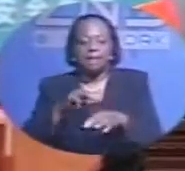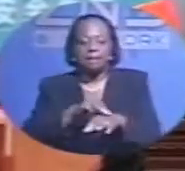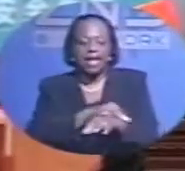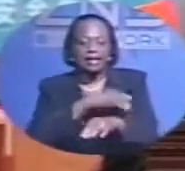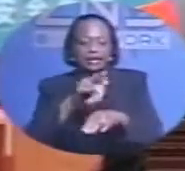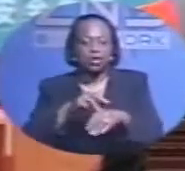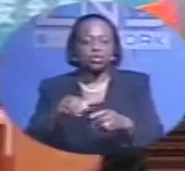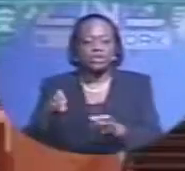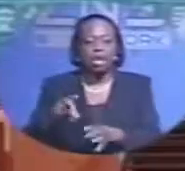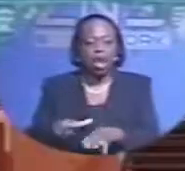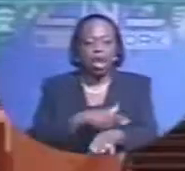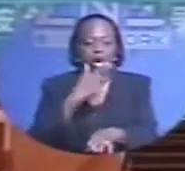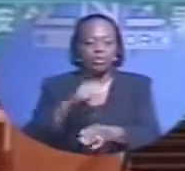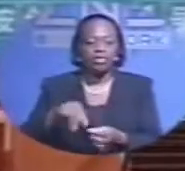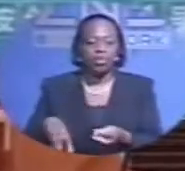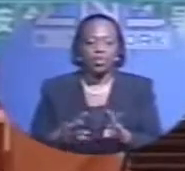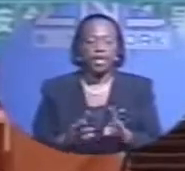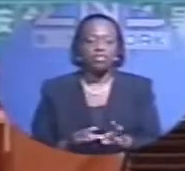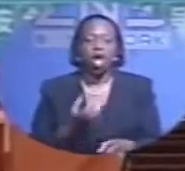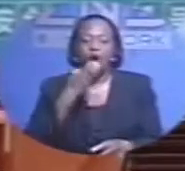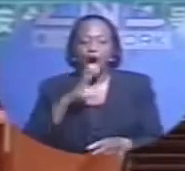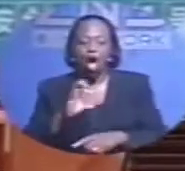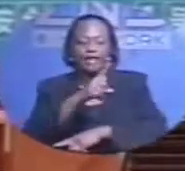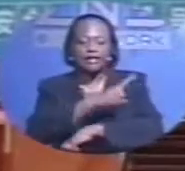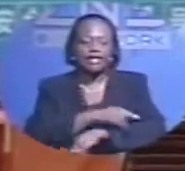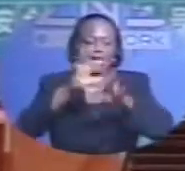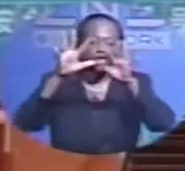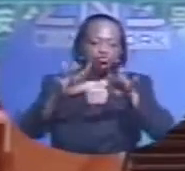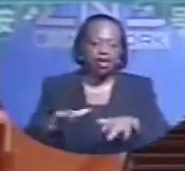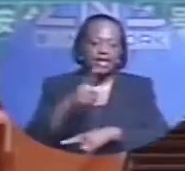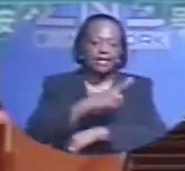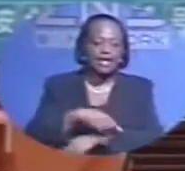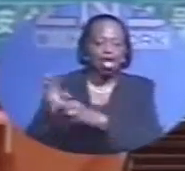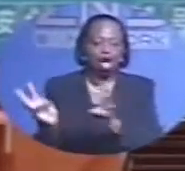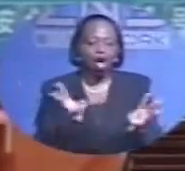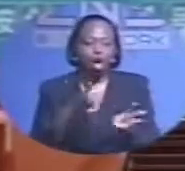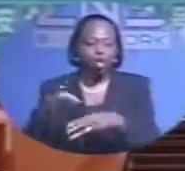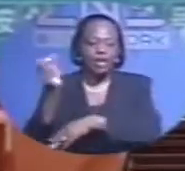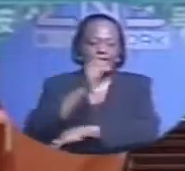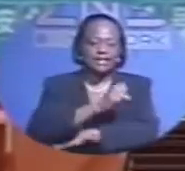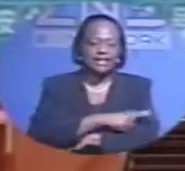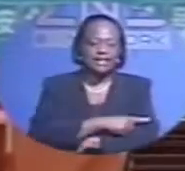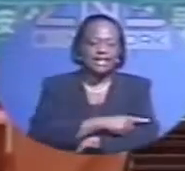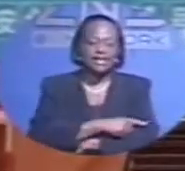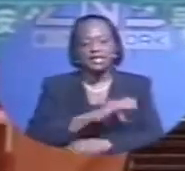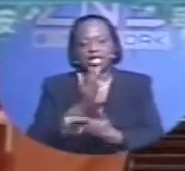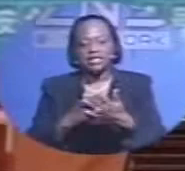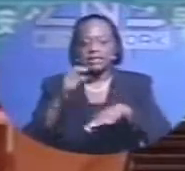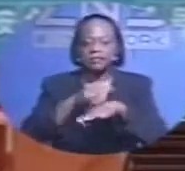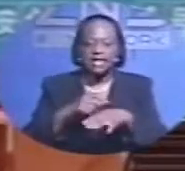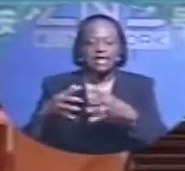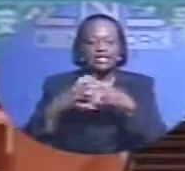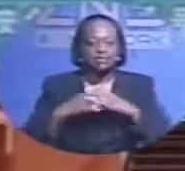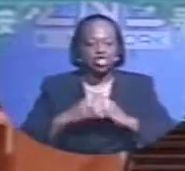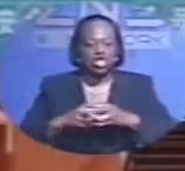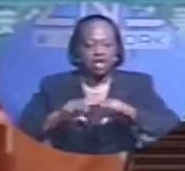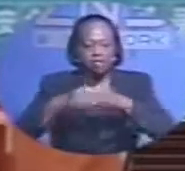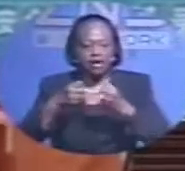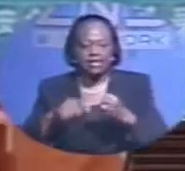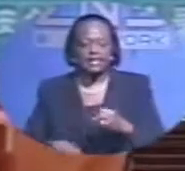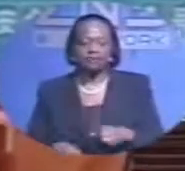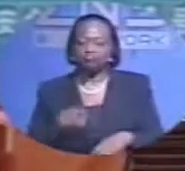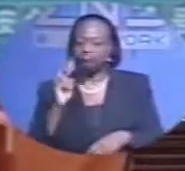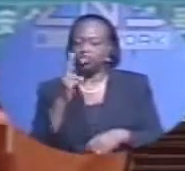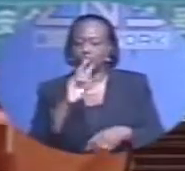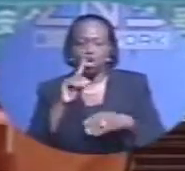way on time. They're hot days, they're rainy days, they're windy days. Things don't go as planned. Machines break down. They always break down at 2 in the morning.